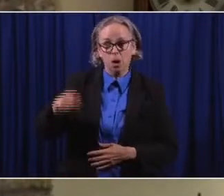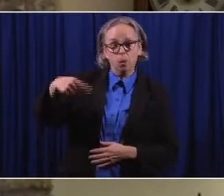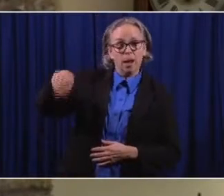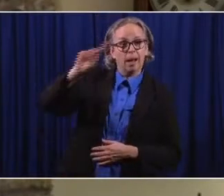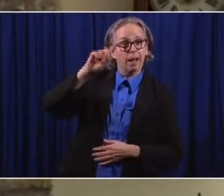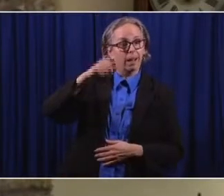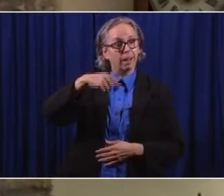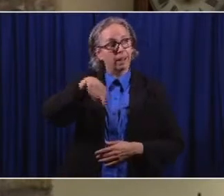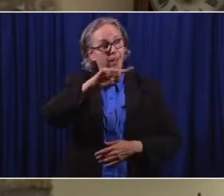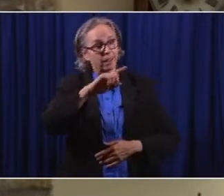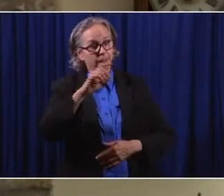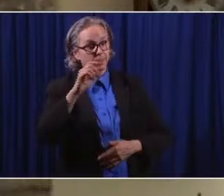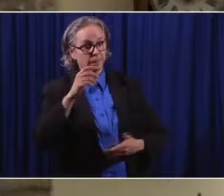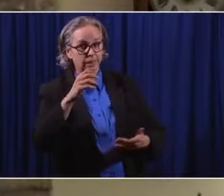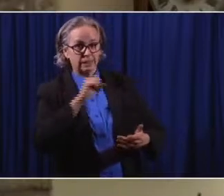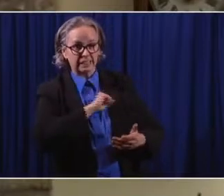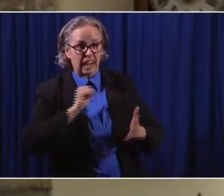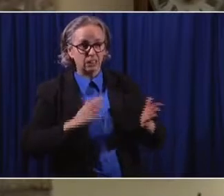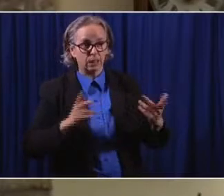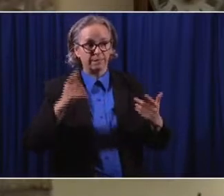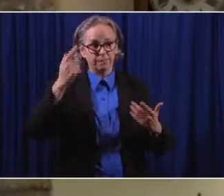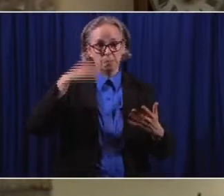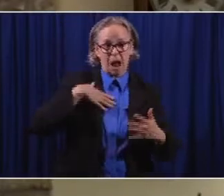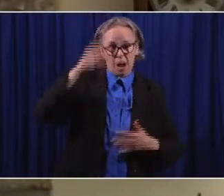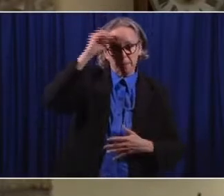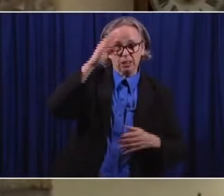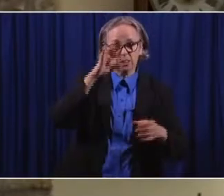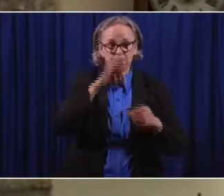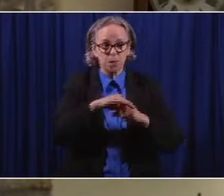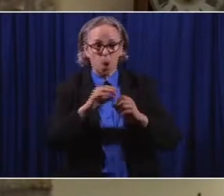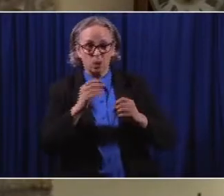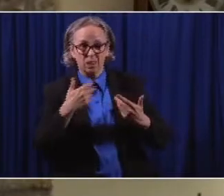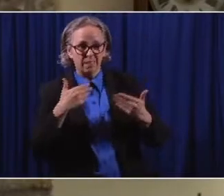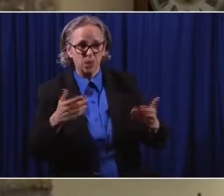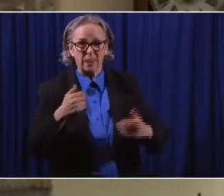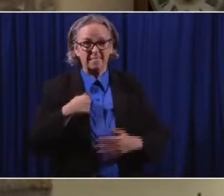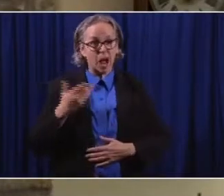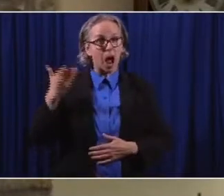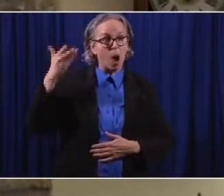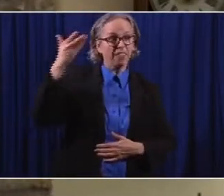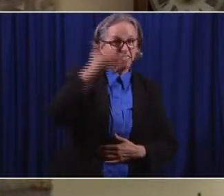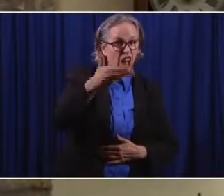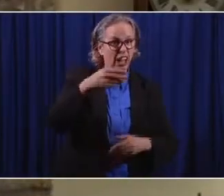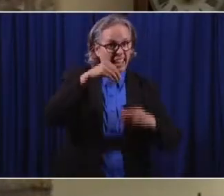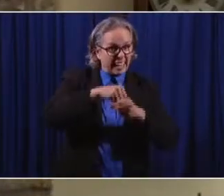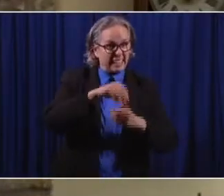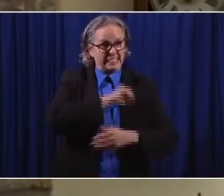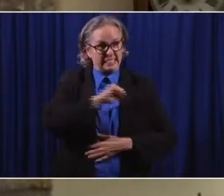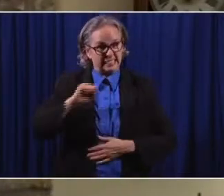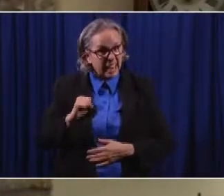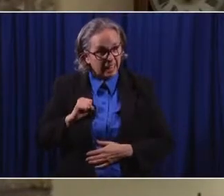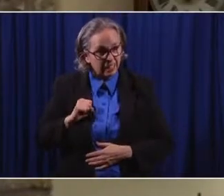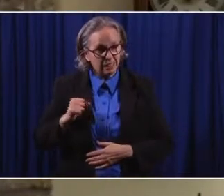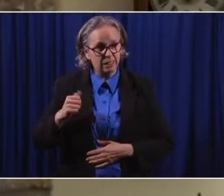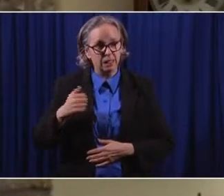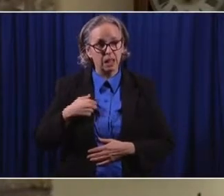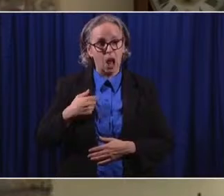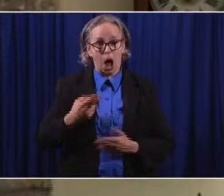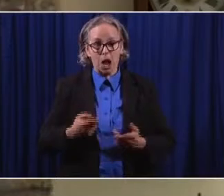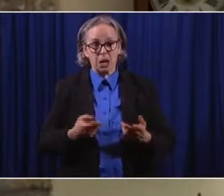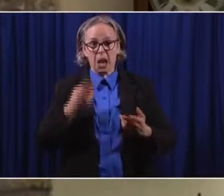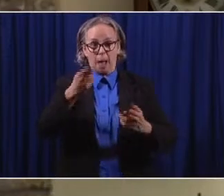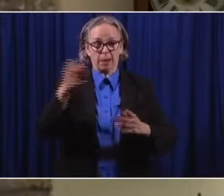if I was in the Senate, I would. When that nomination came up and when it had been into the Judiciary